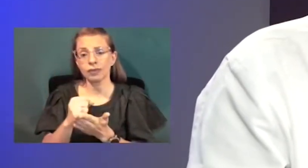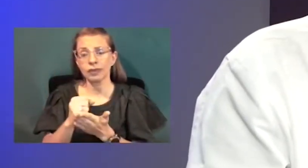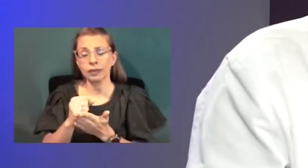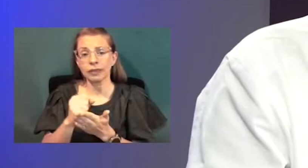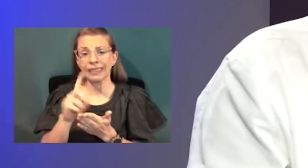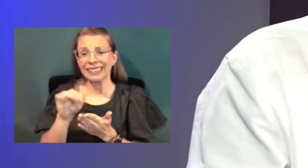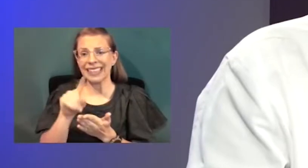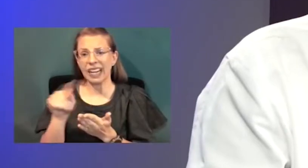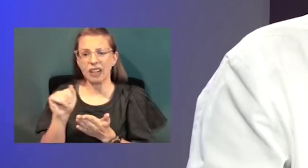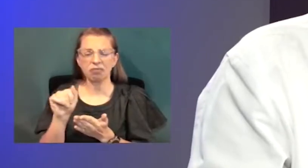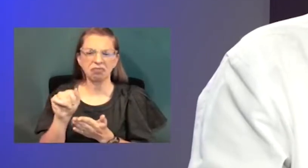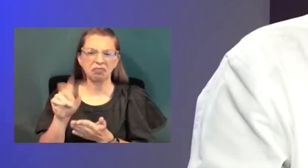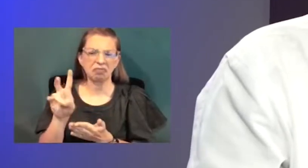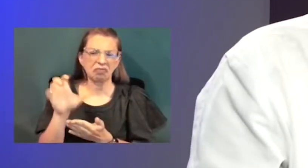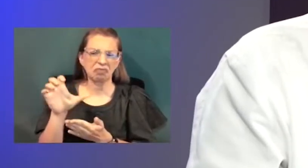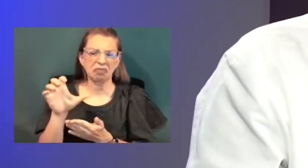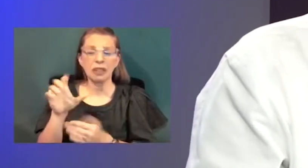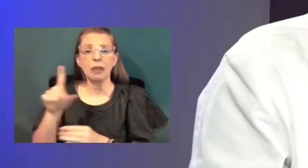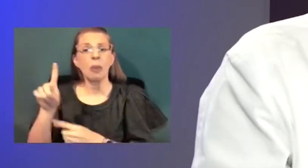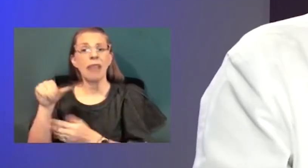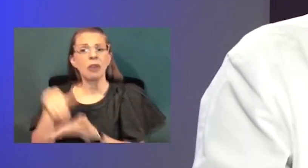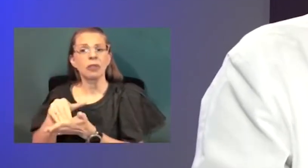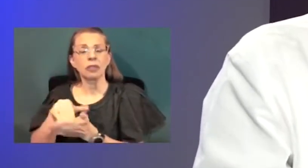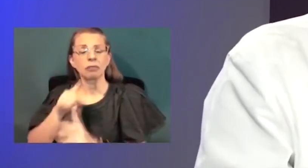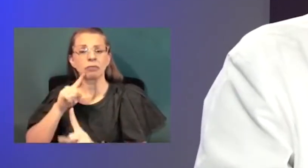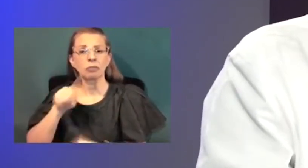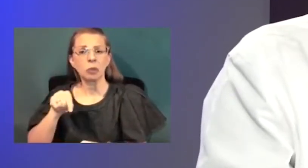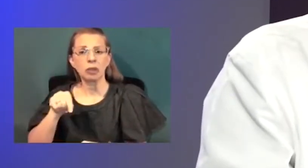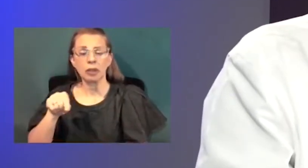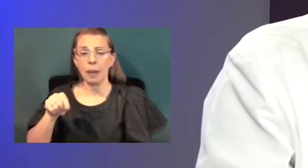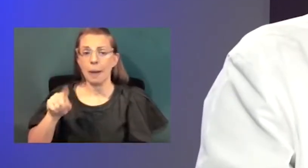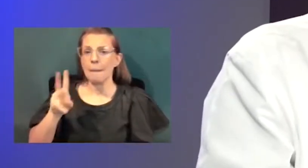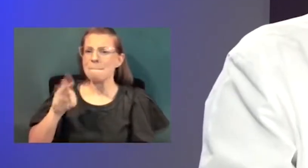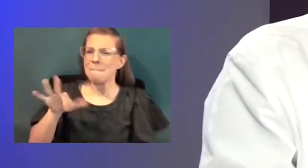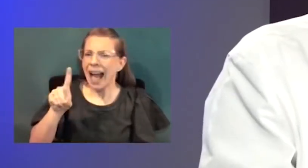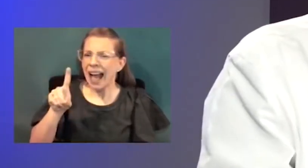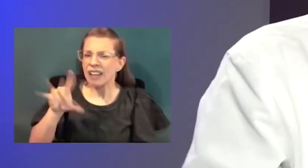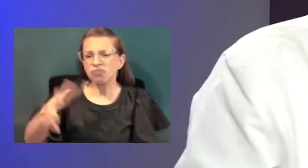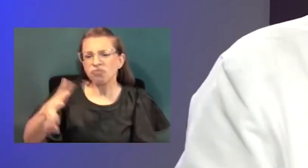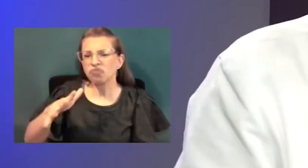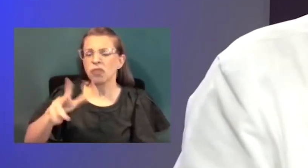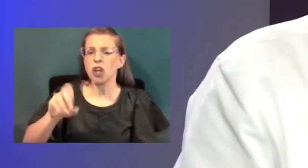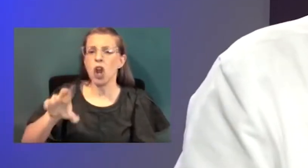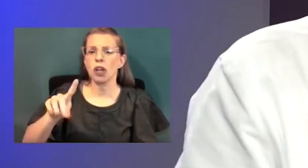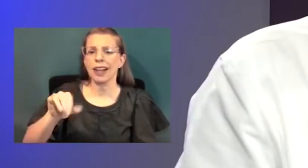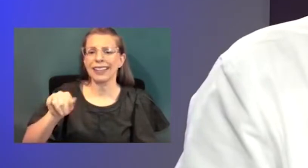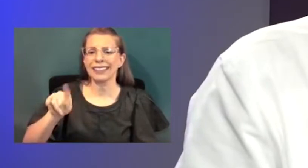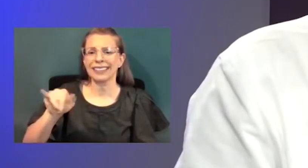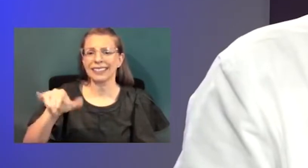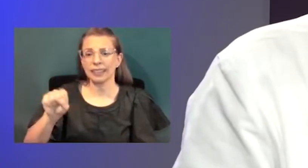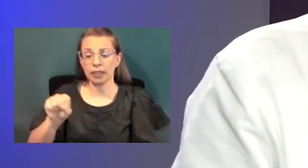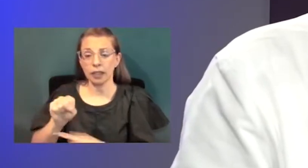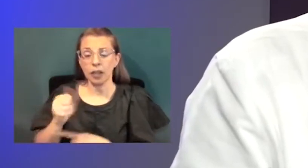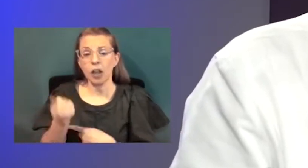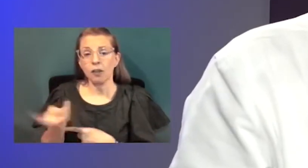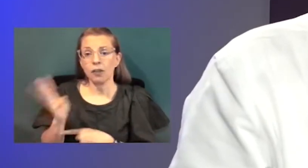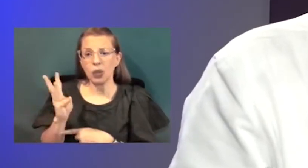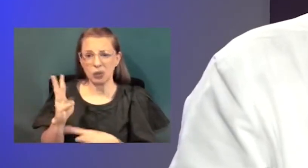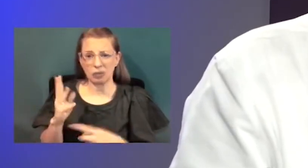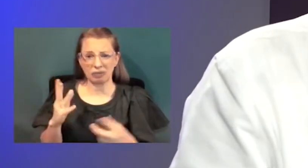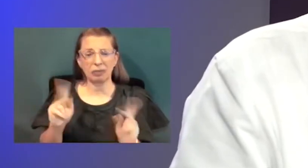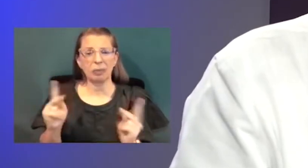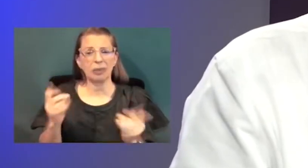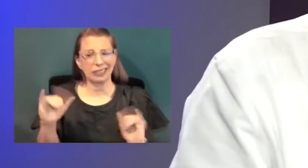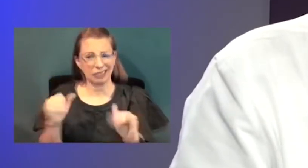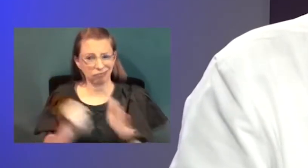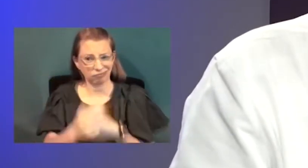1,000 reported of myocarditis, although very mild, self-limited. I think 11 people are still hospitalized, or young people are hospitalized with it, out